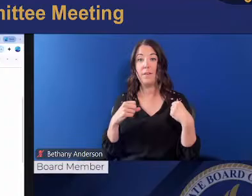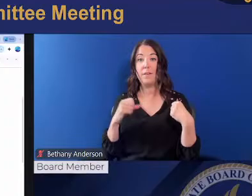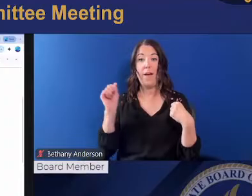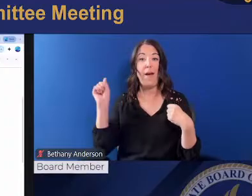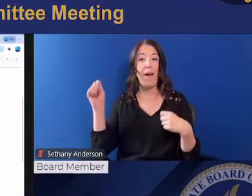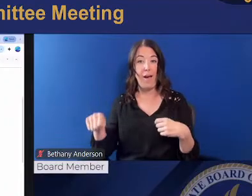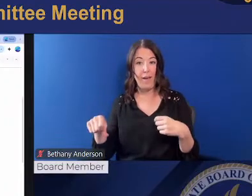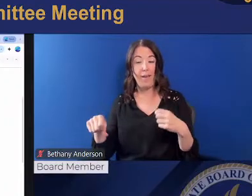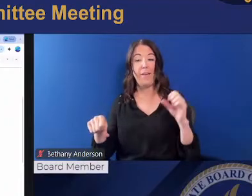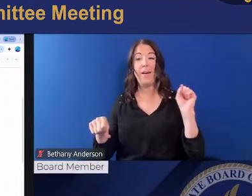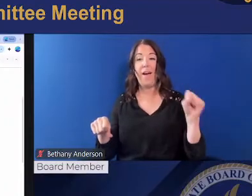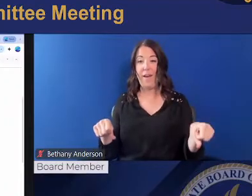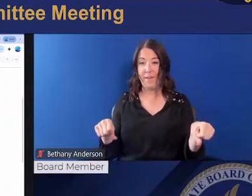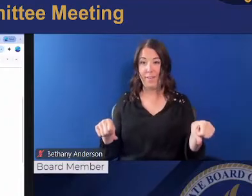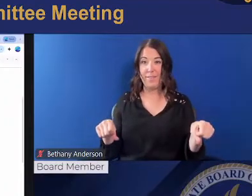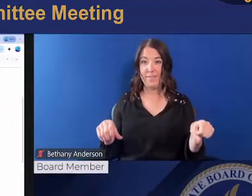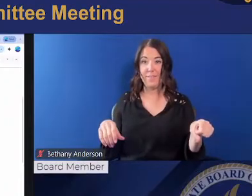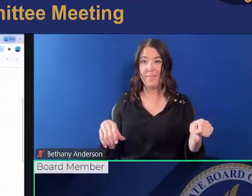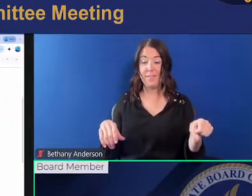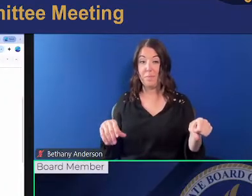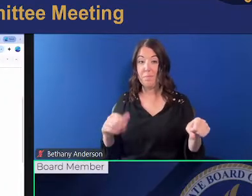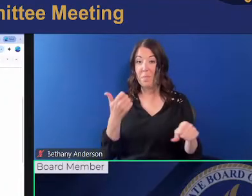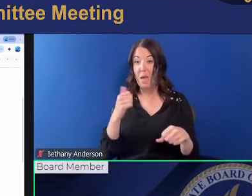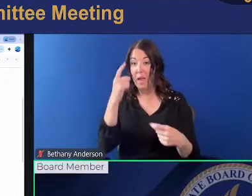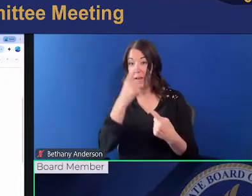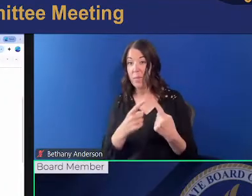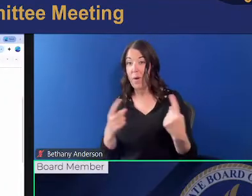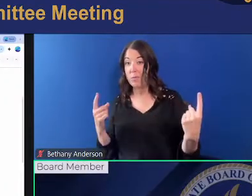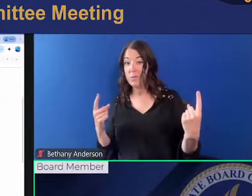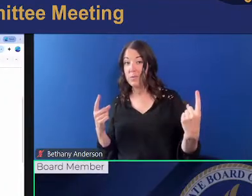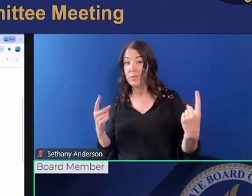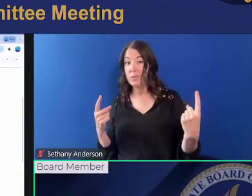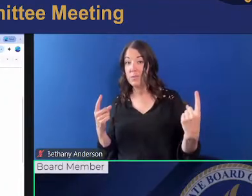Aye. Okay, any opposed?